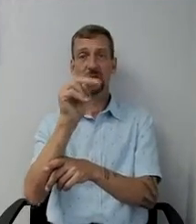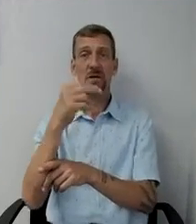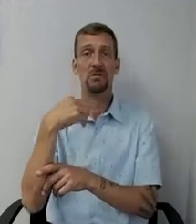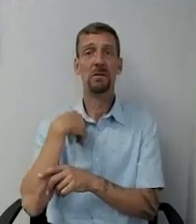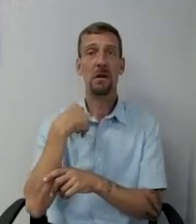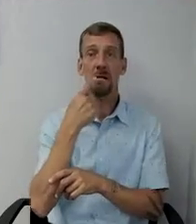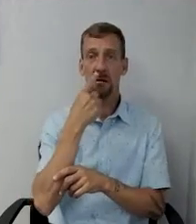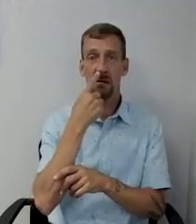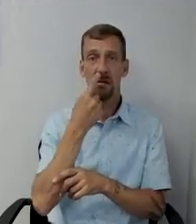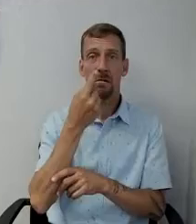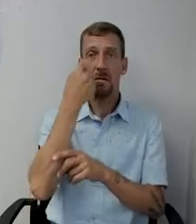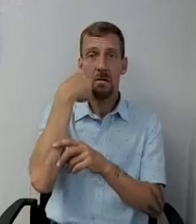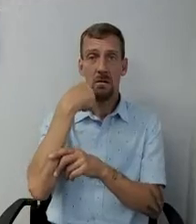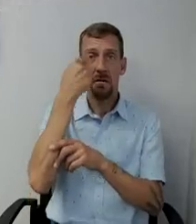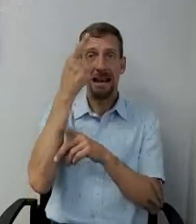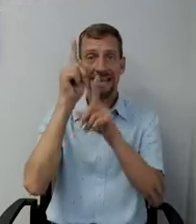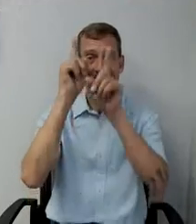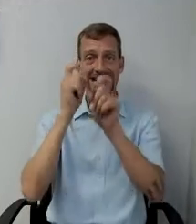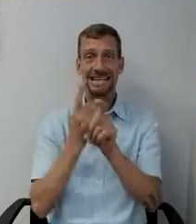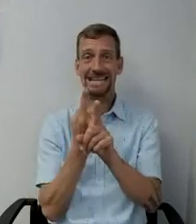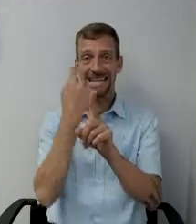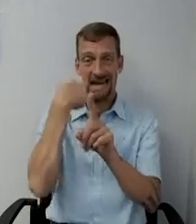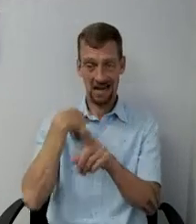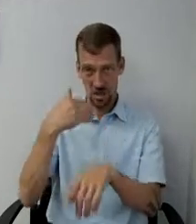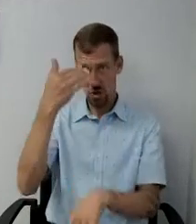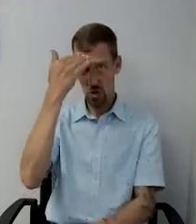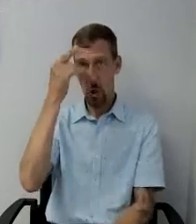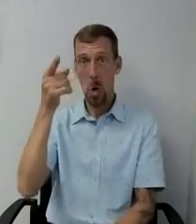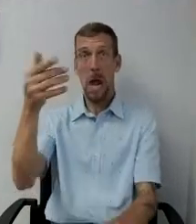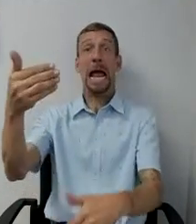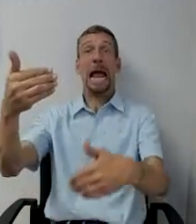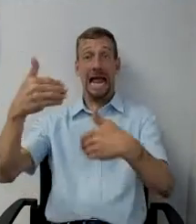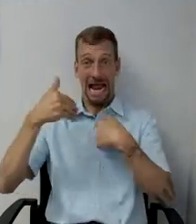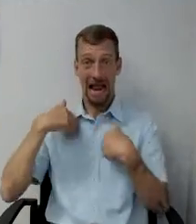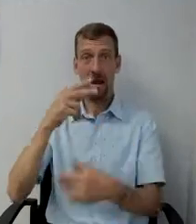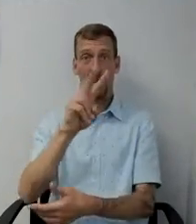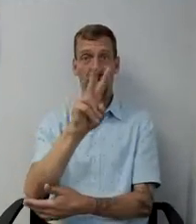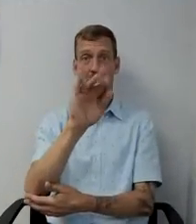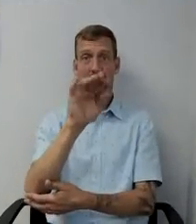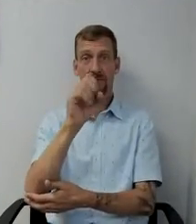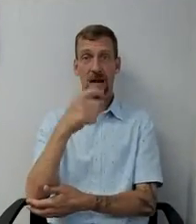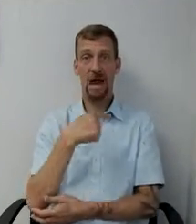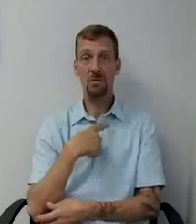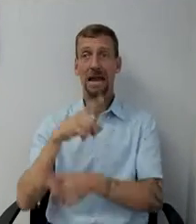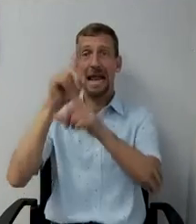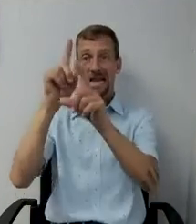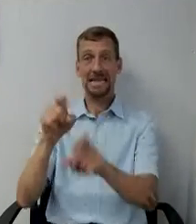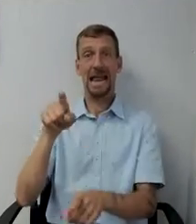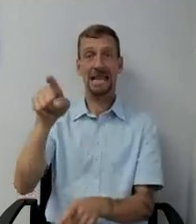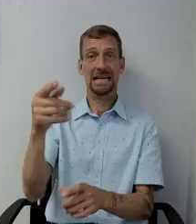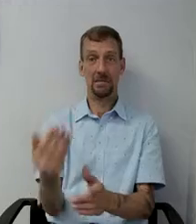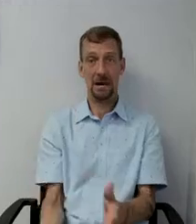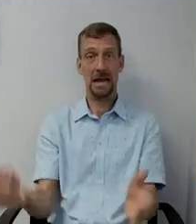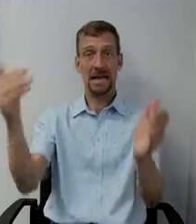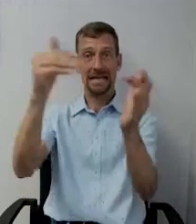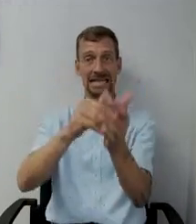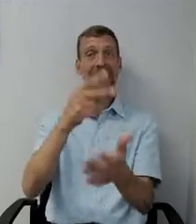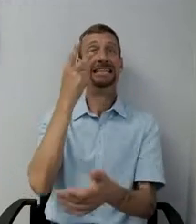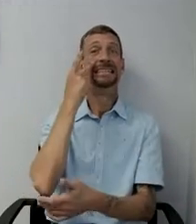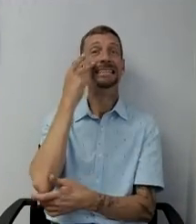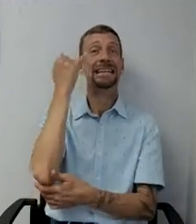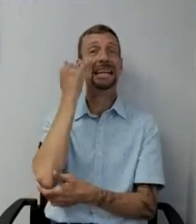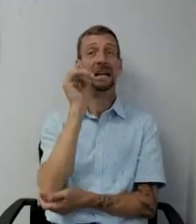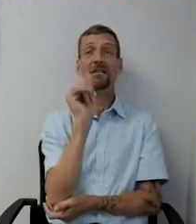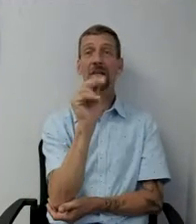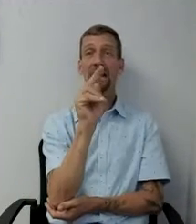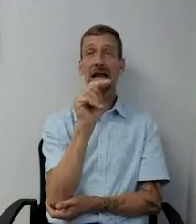pharyngeal swab. They tested positive. We know they had the virus. Did we test them now for the antibodies to see that they were